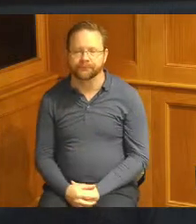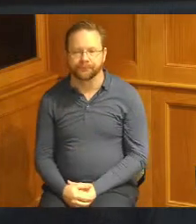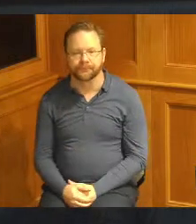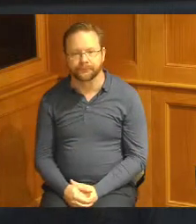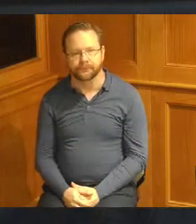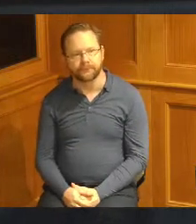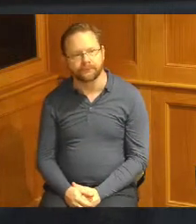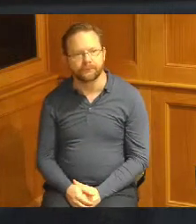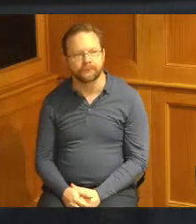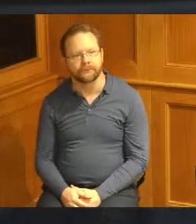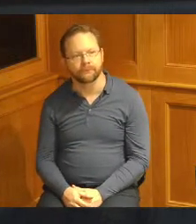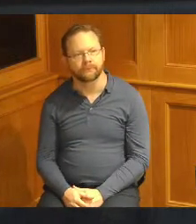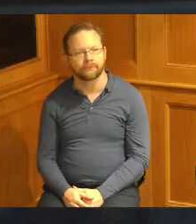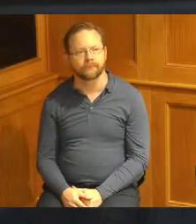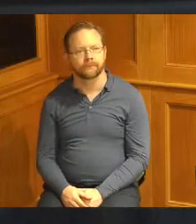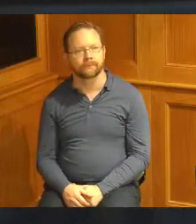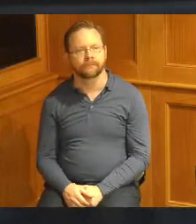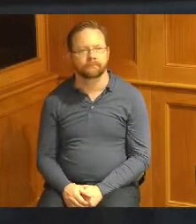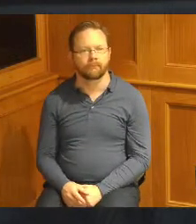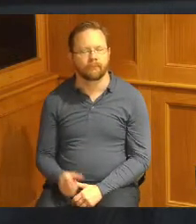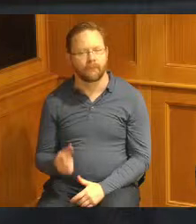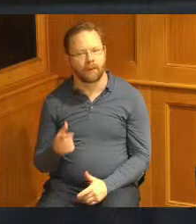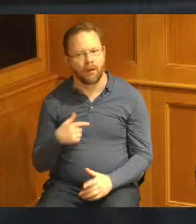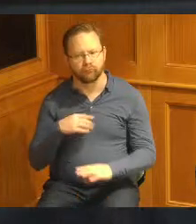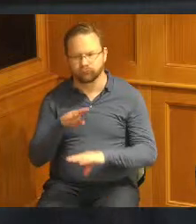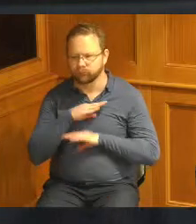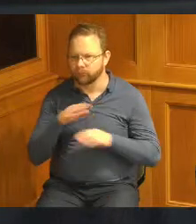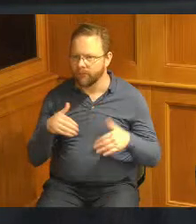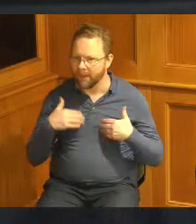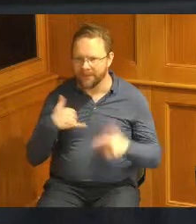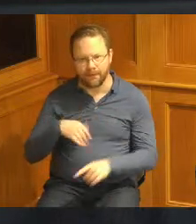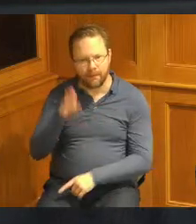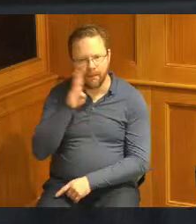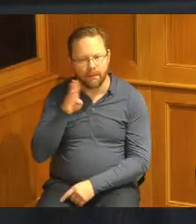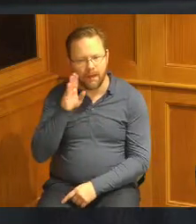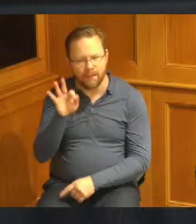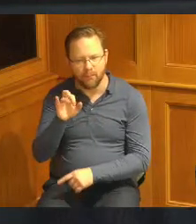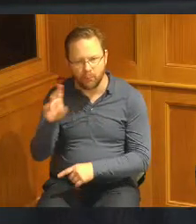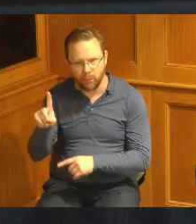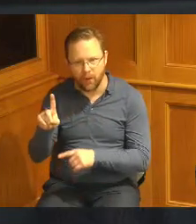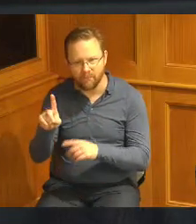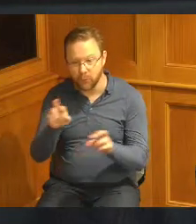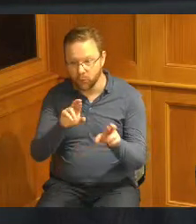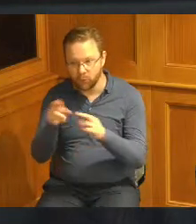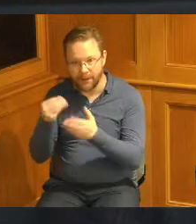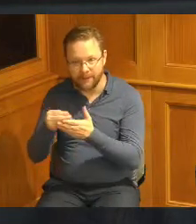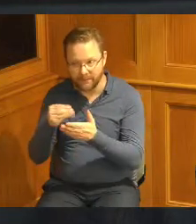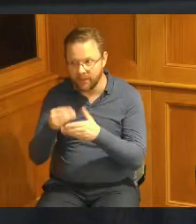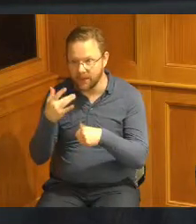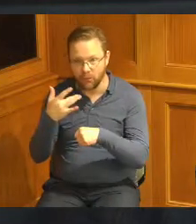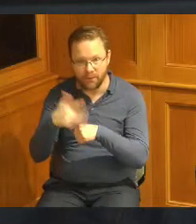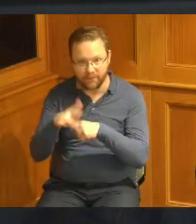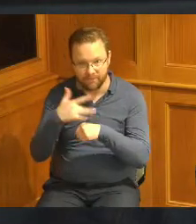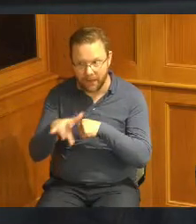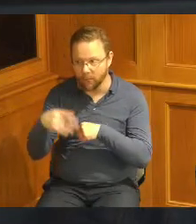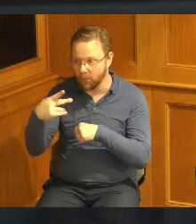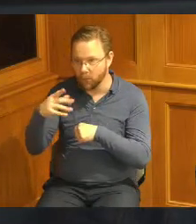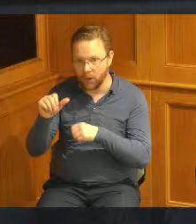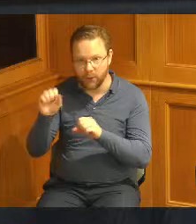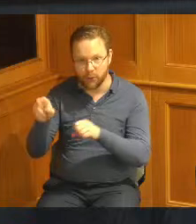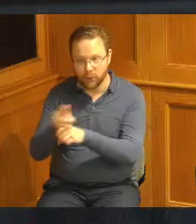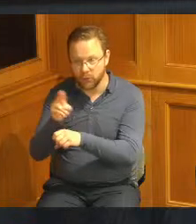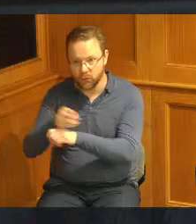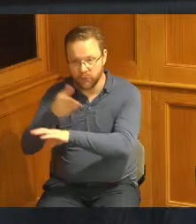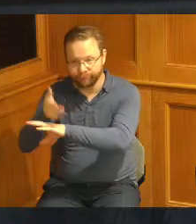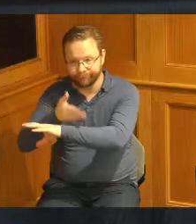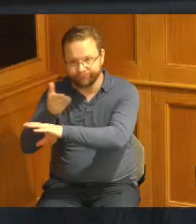in locating there. And so I'm glad that we had the brownfield site readiness money available to the port for these kinds of projects. I